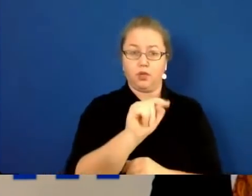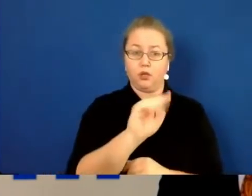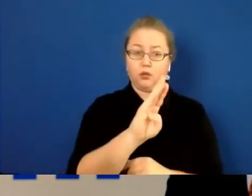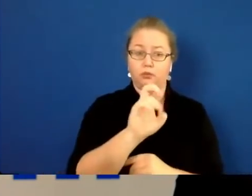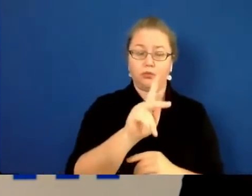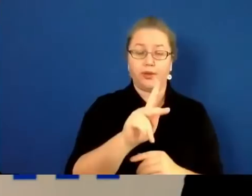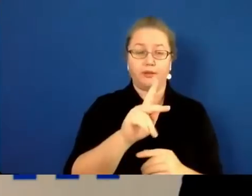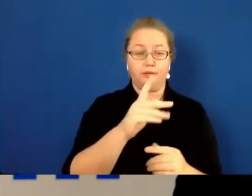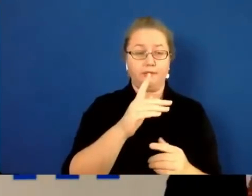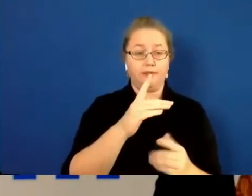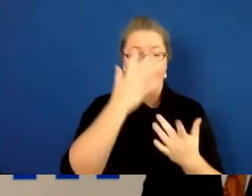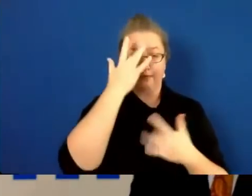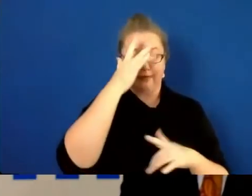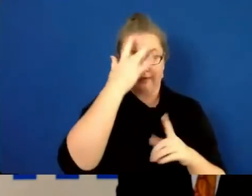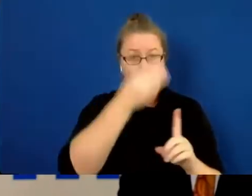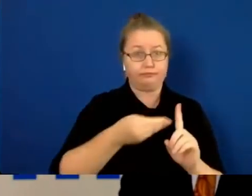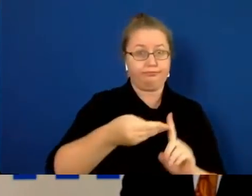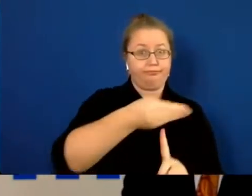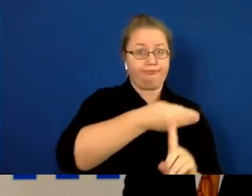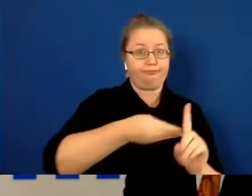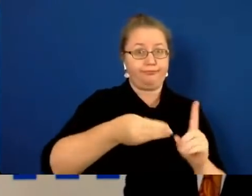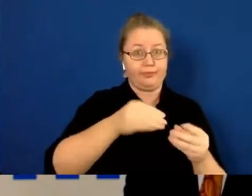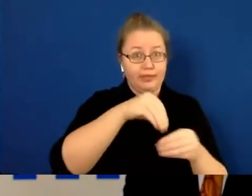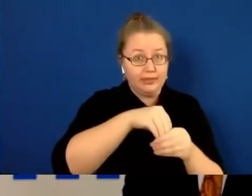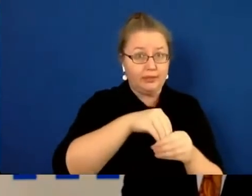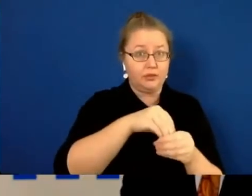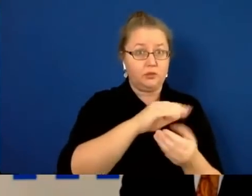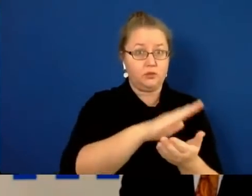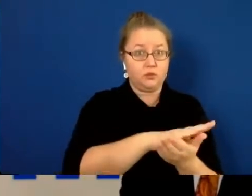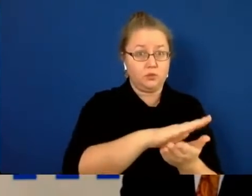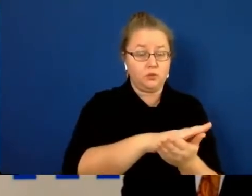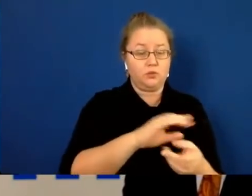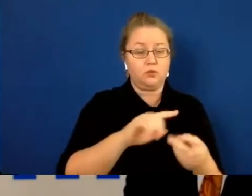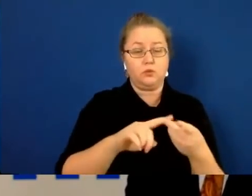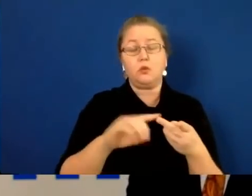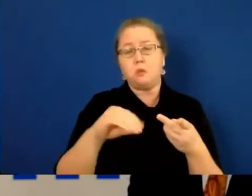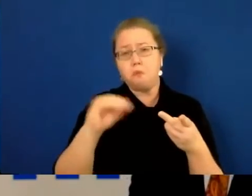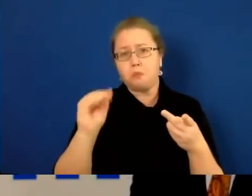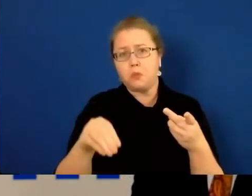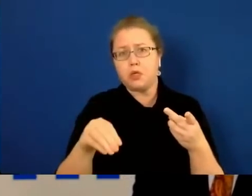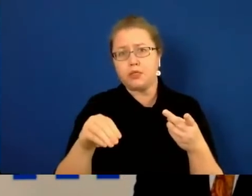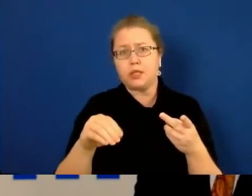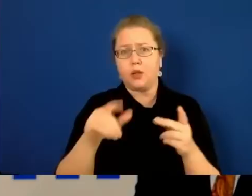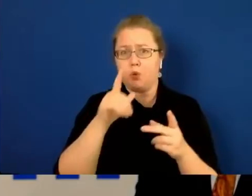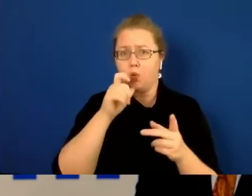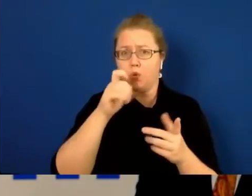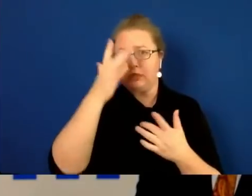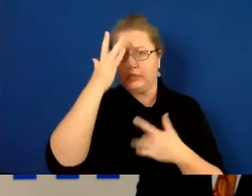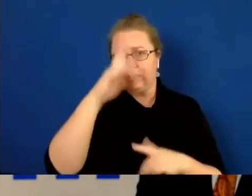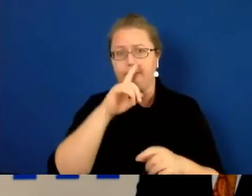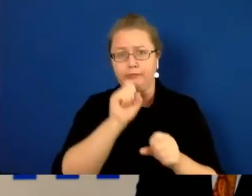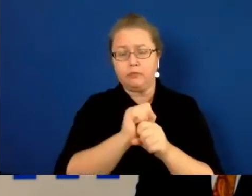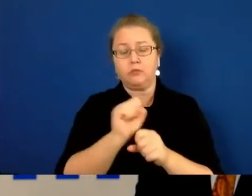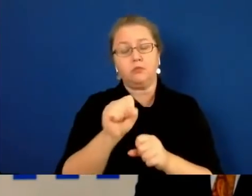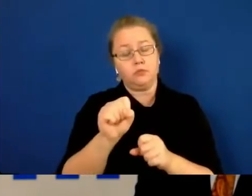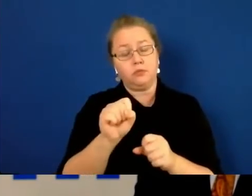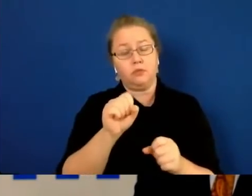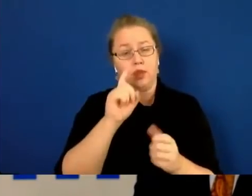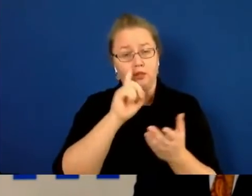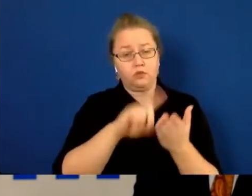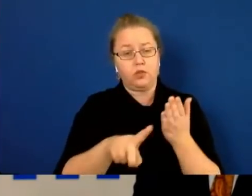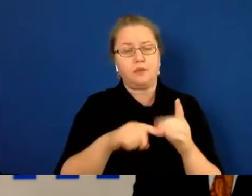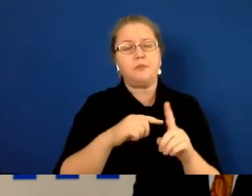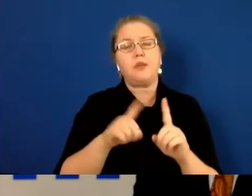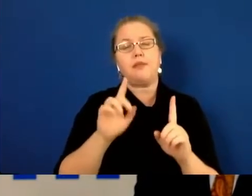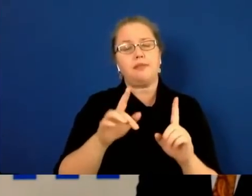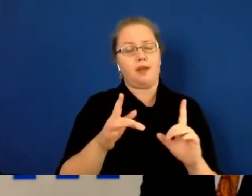reflective of the numbers, and it's more stable a number when we look at it from a regional basis. In terms of you